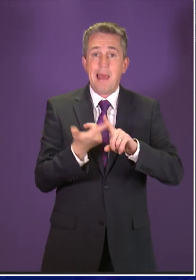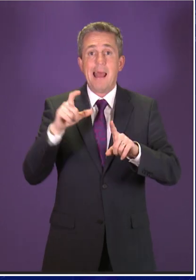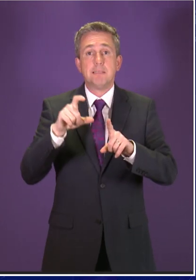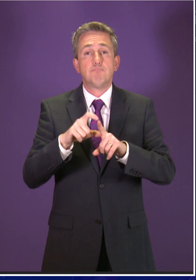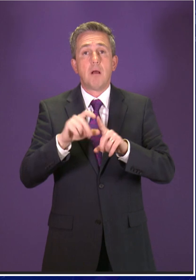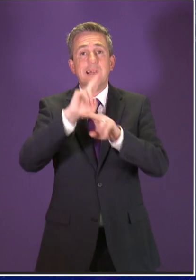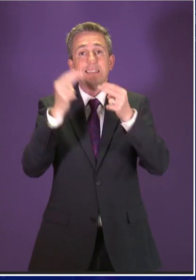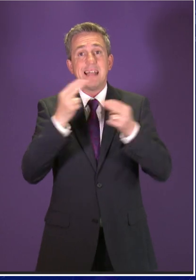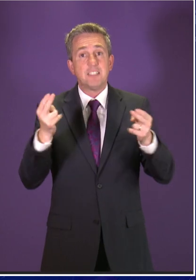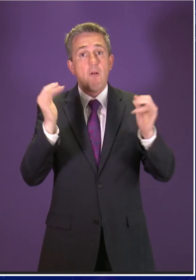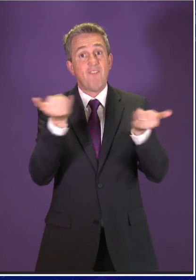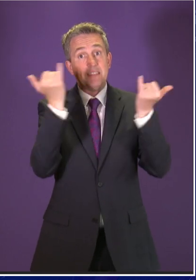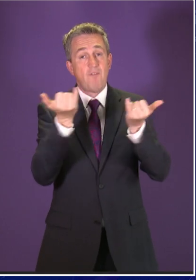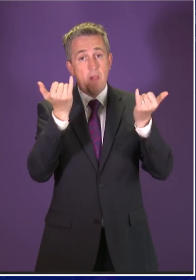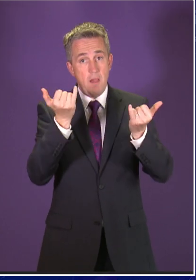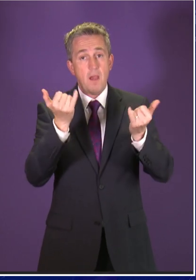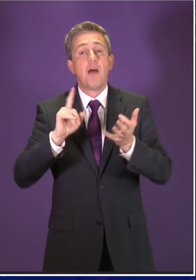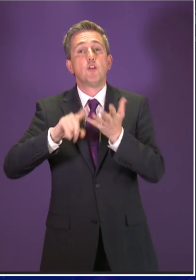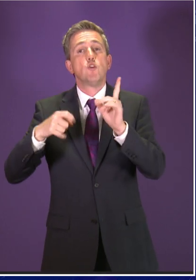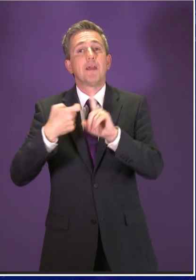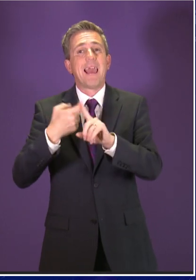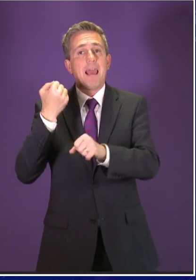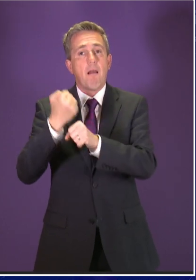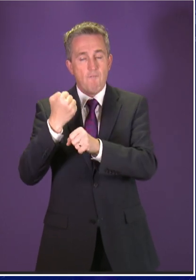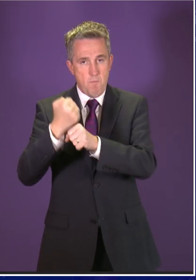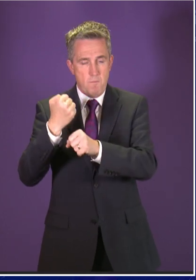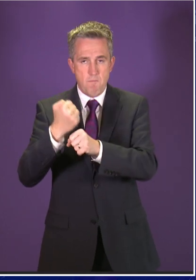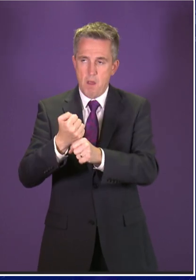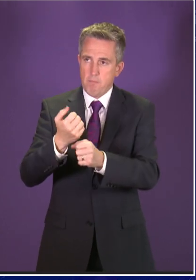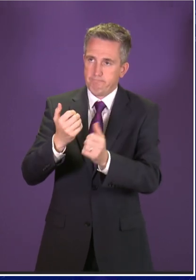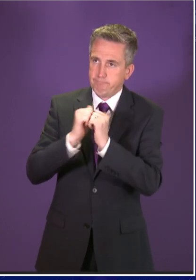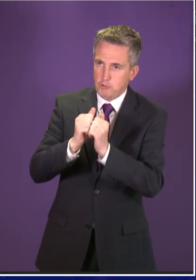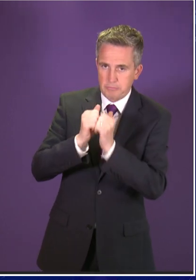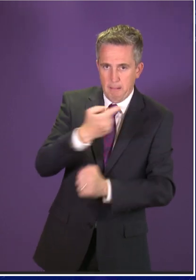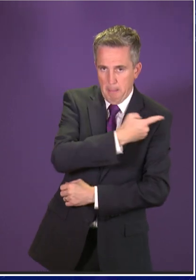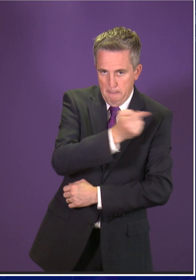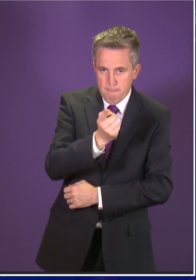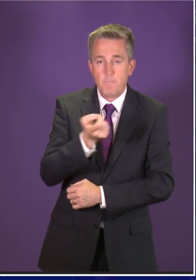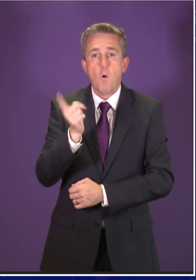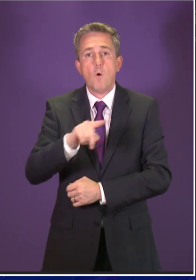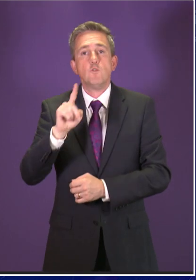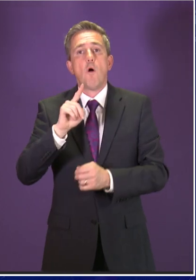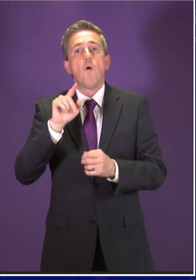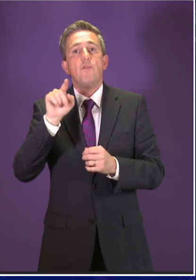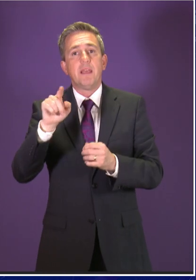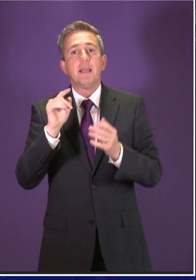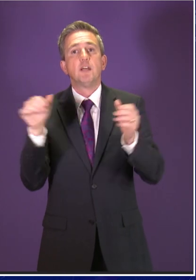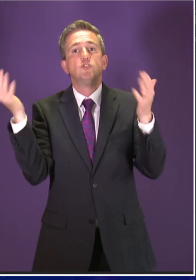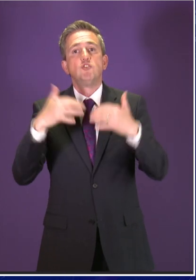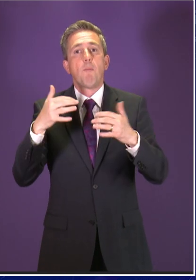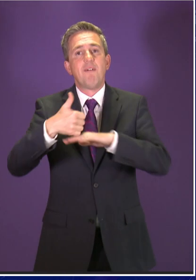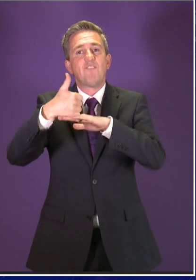International Festival and the UK Government. Let me also thank Sir Angus Grossart and the Summit Foundation, and